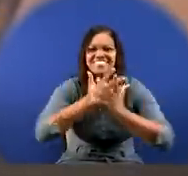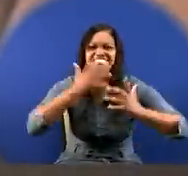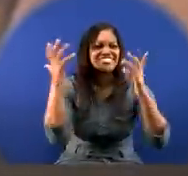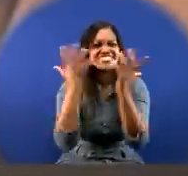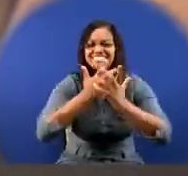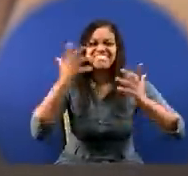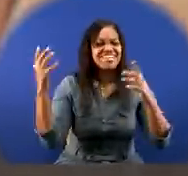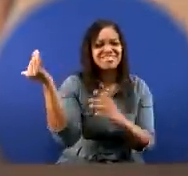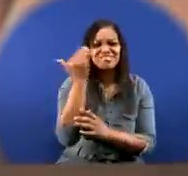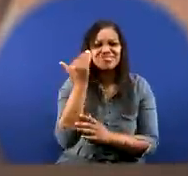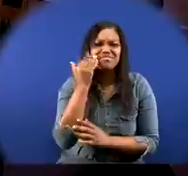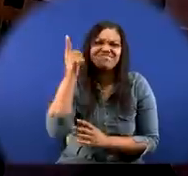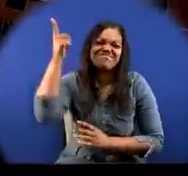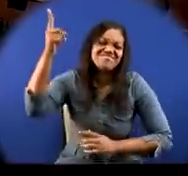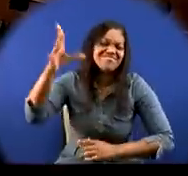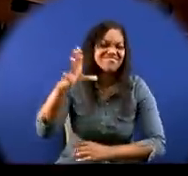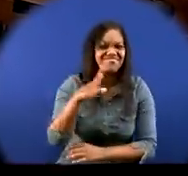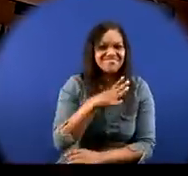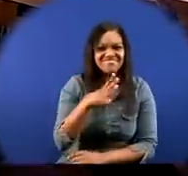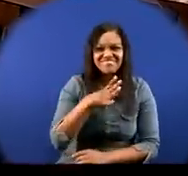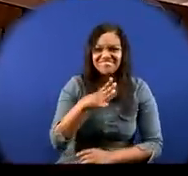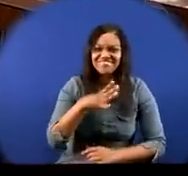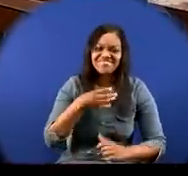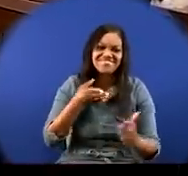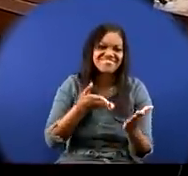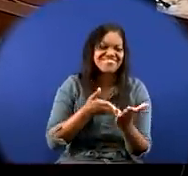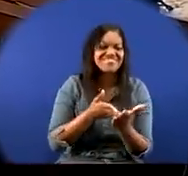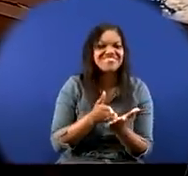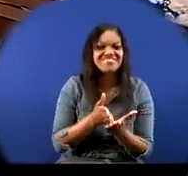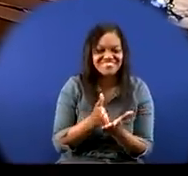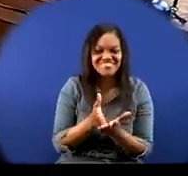I know he's all right.